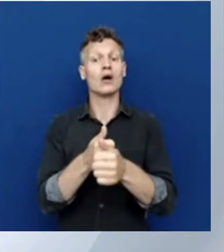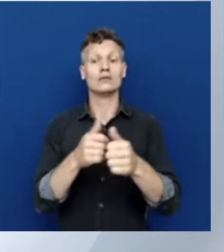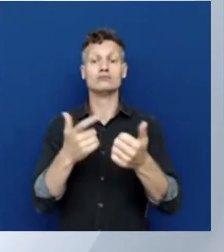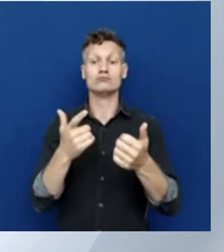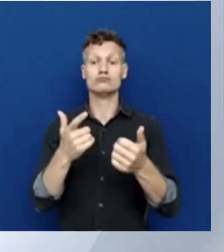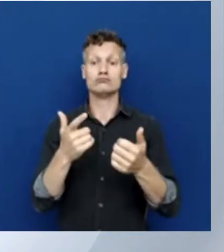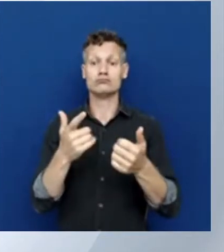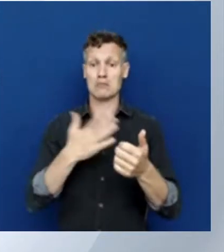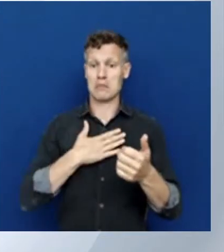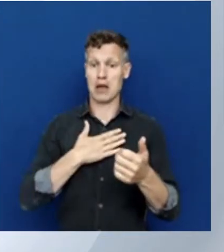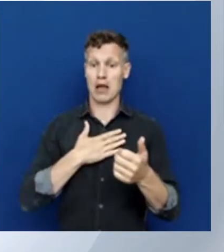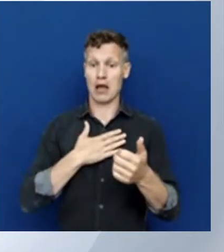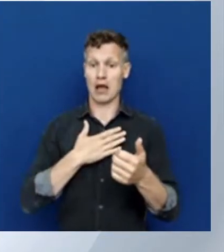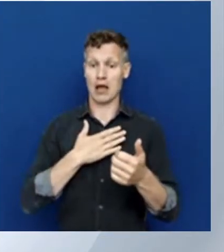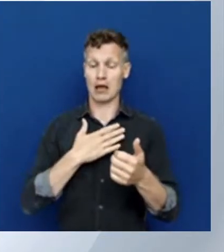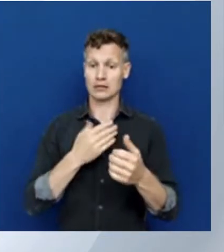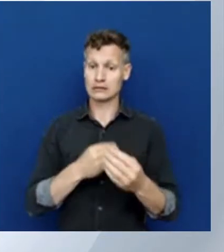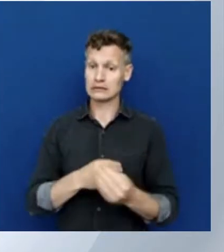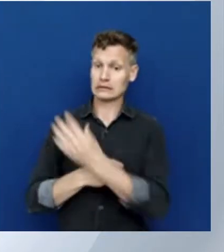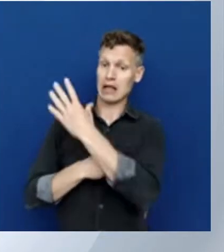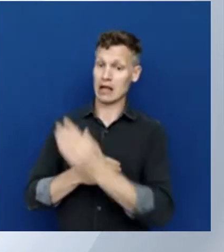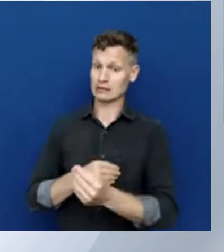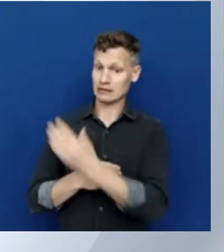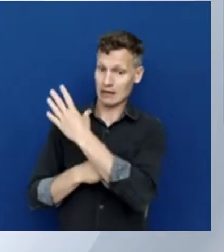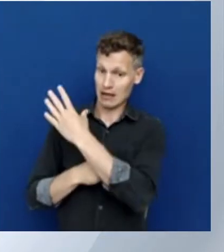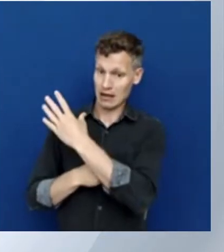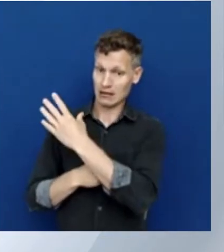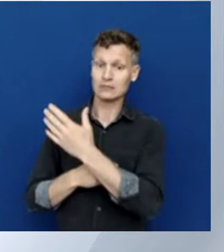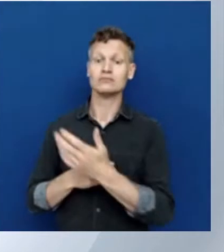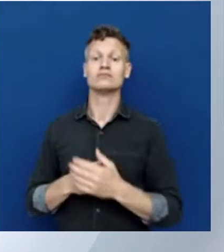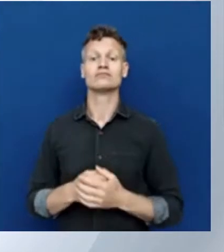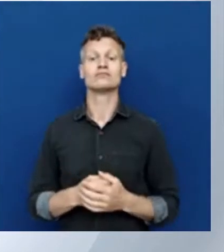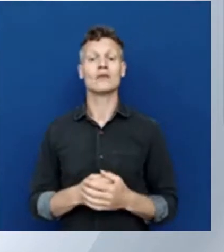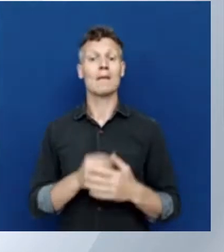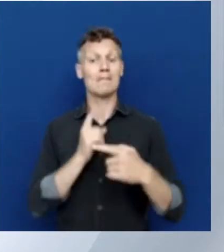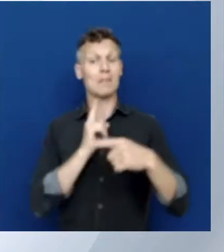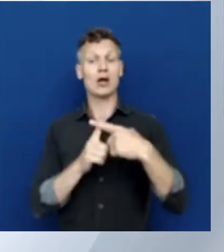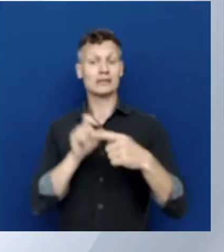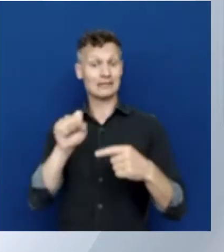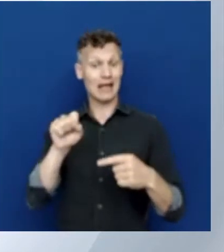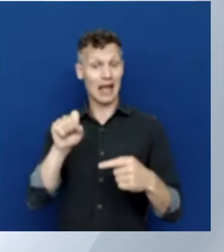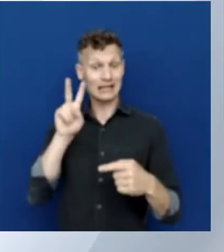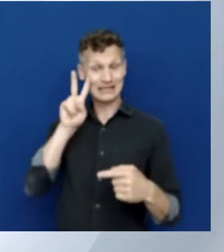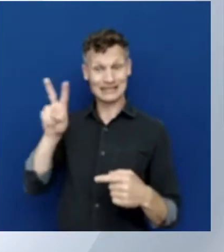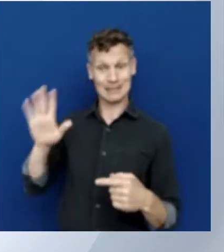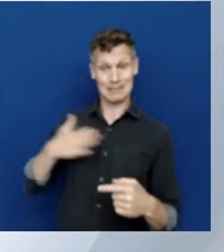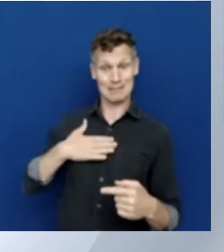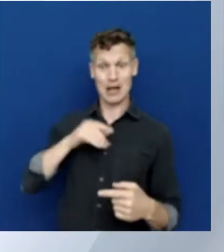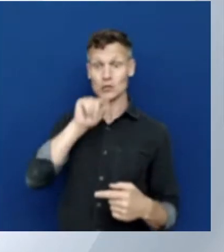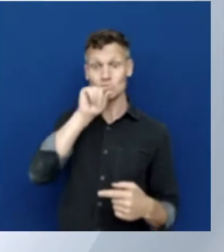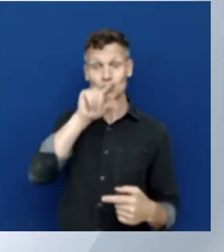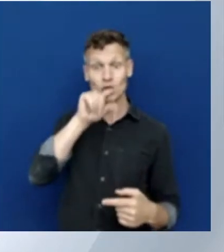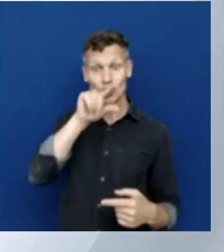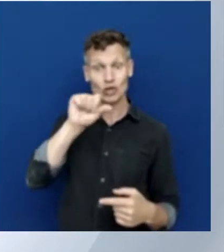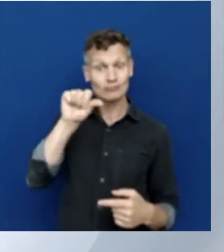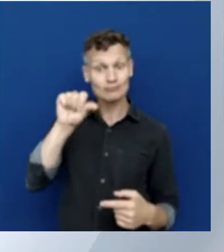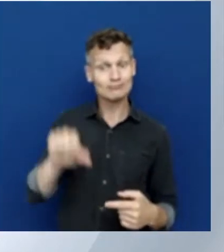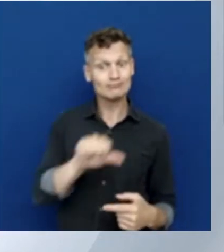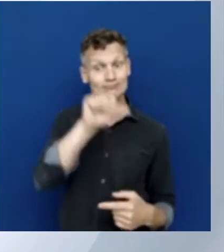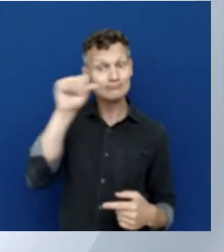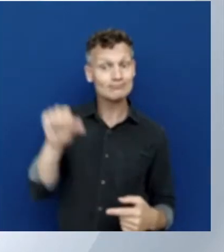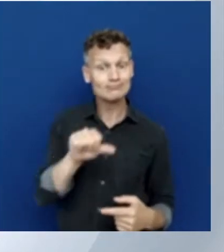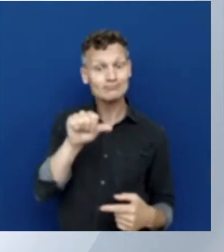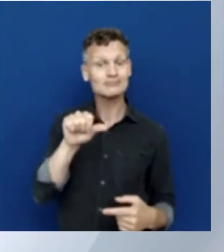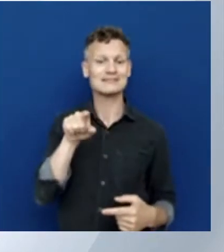follow me on @RoryPreddy for my Twitter profile. And my Twitter profile, I mix memes and programmer